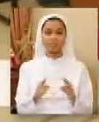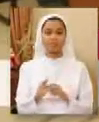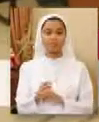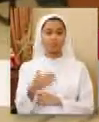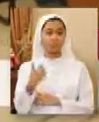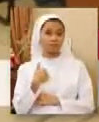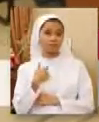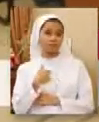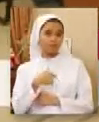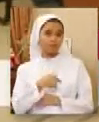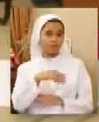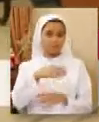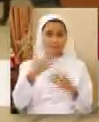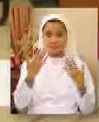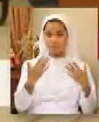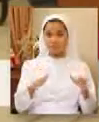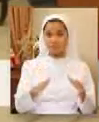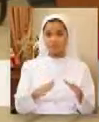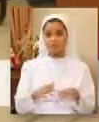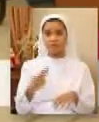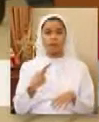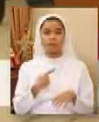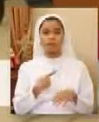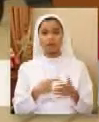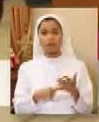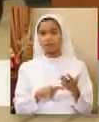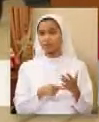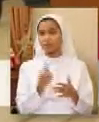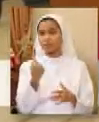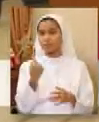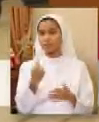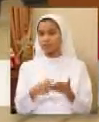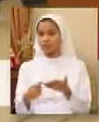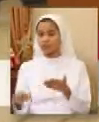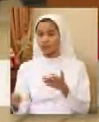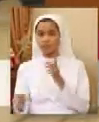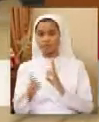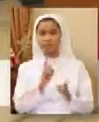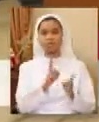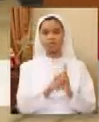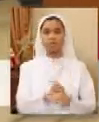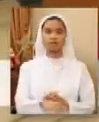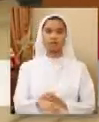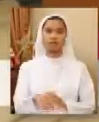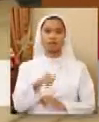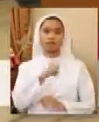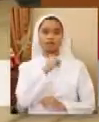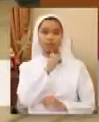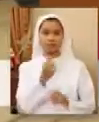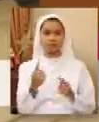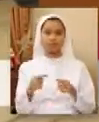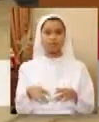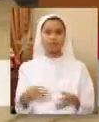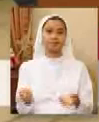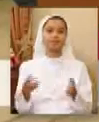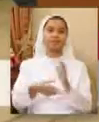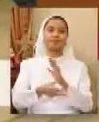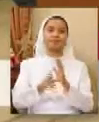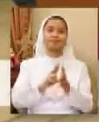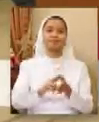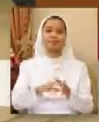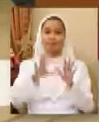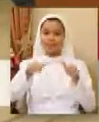pa ilang katapusan. Meron pa tayo mga ilang bagay na pag-uusapan. Kaya, alis, babalik po kami sa ating